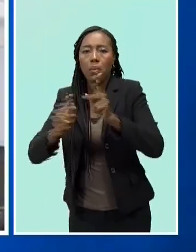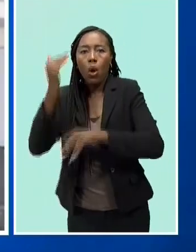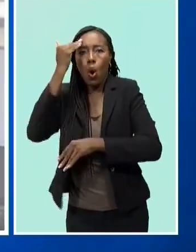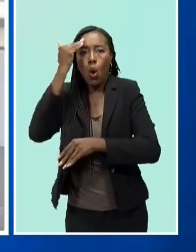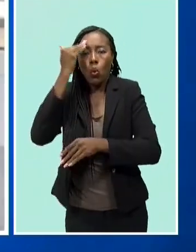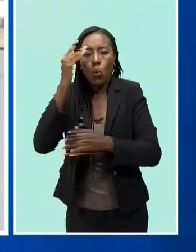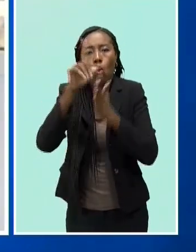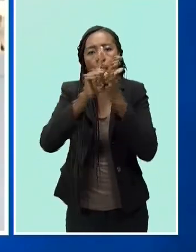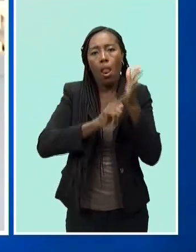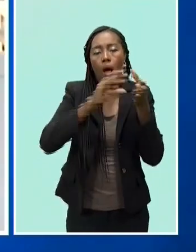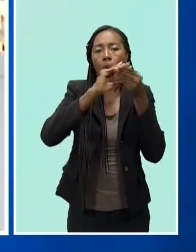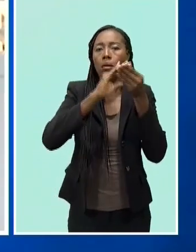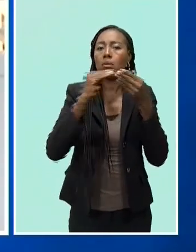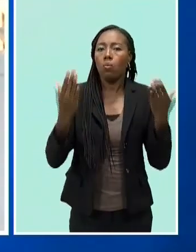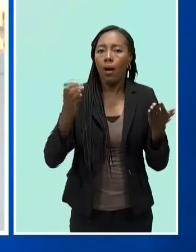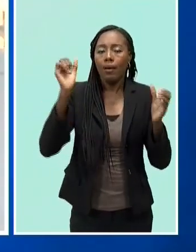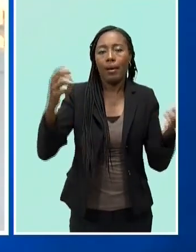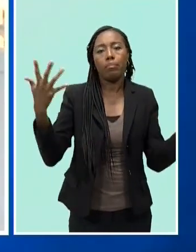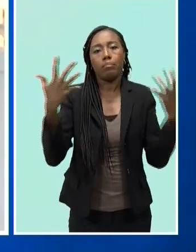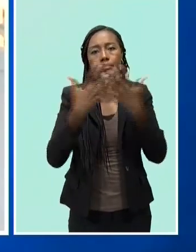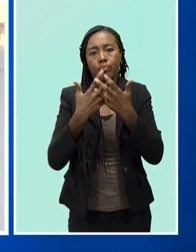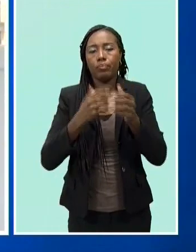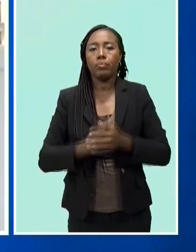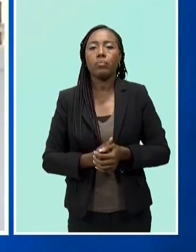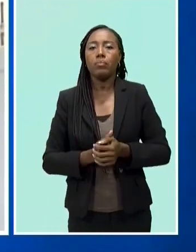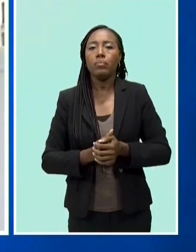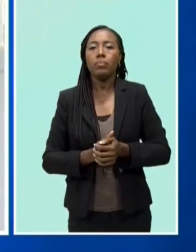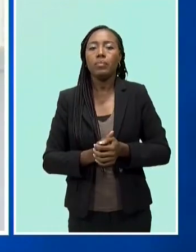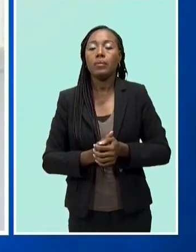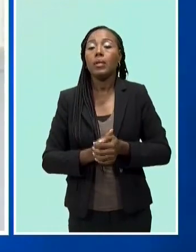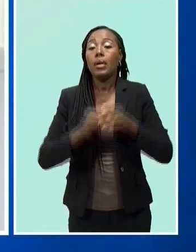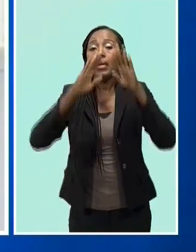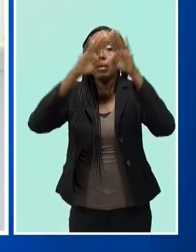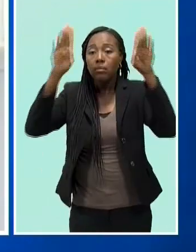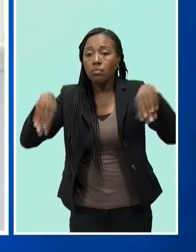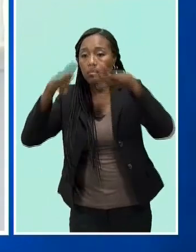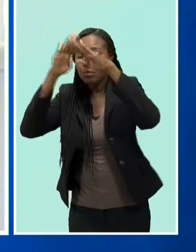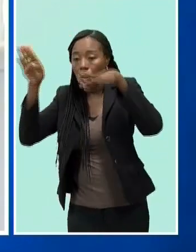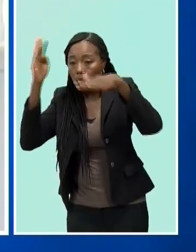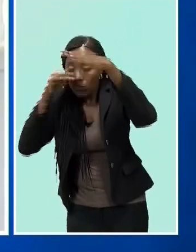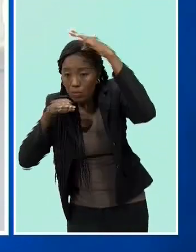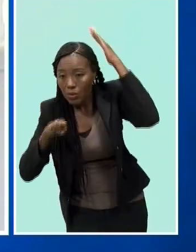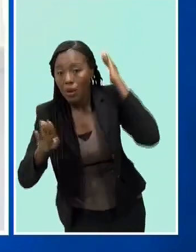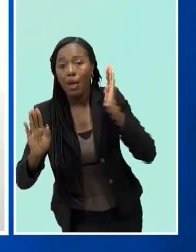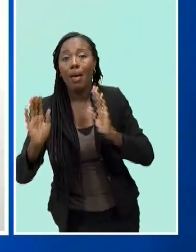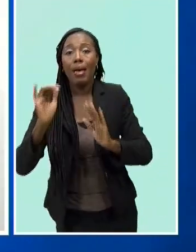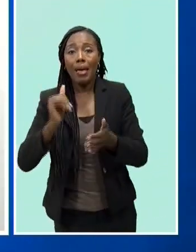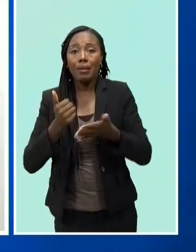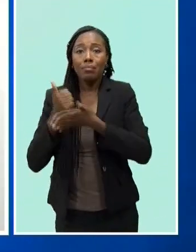law. Improved and well-equipped emergency shelters have been deemed key to disaster risk mitigation.